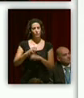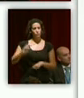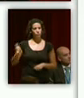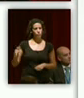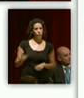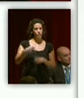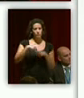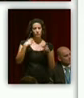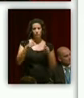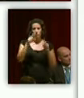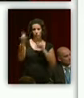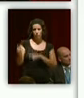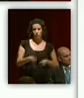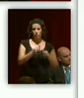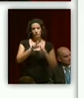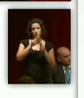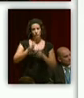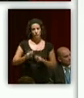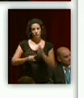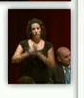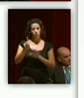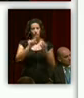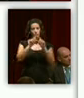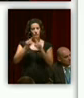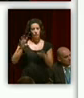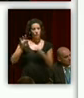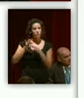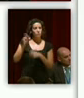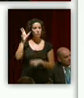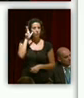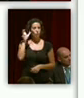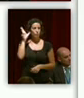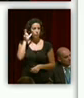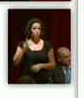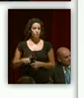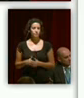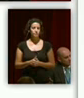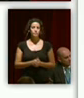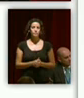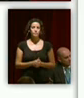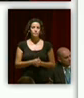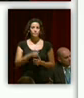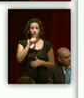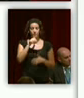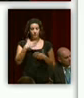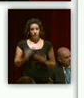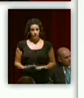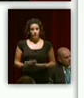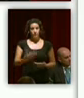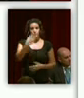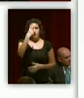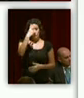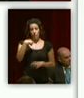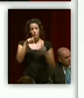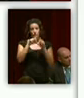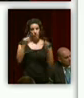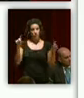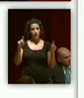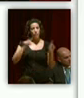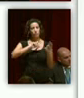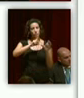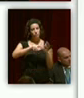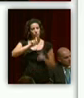several positions in IT departments and research and development in companies that have to do with the audiovisual sector. Currently at